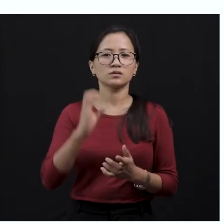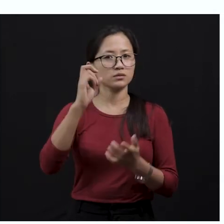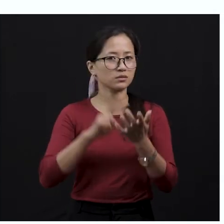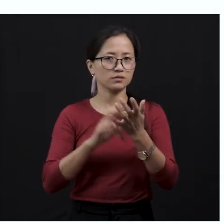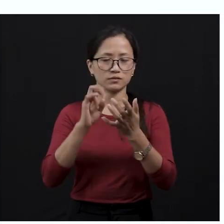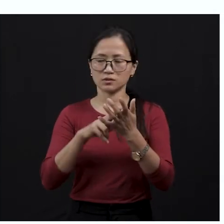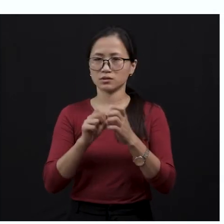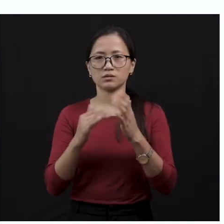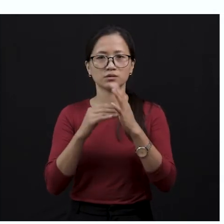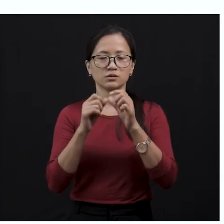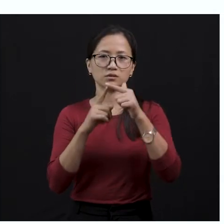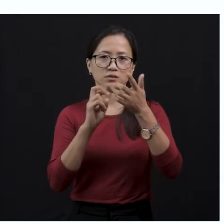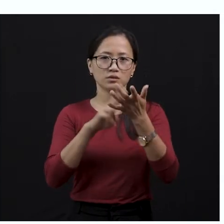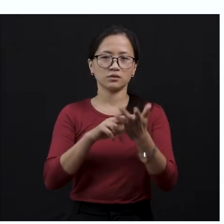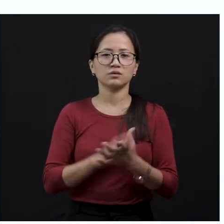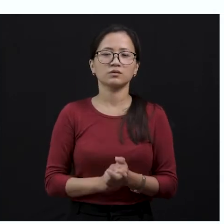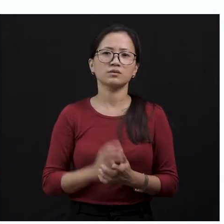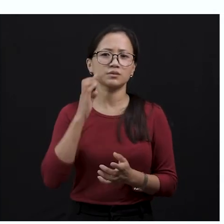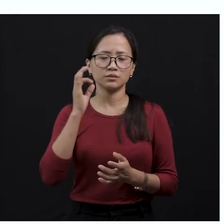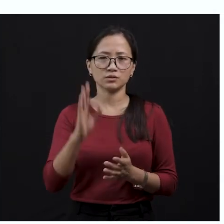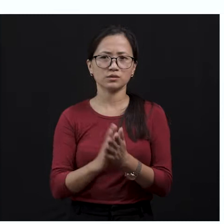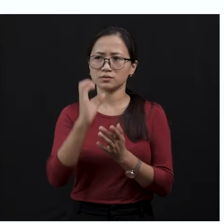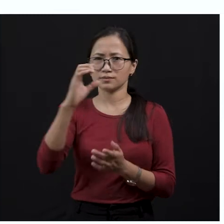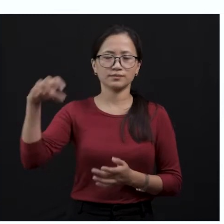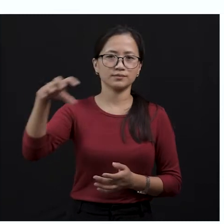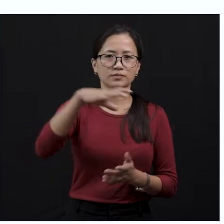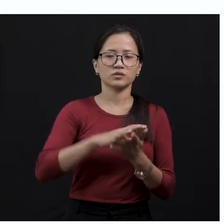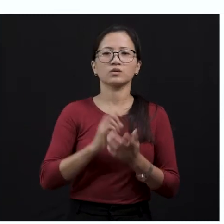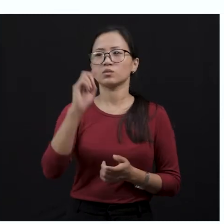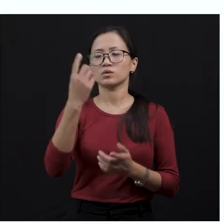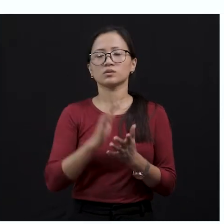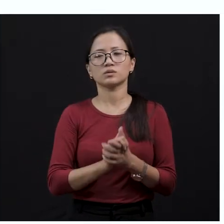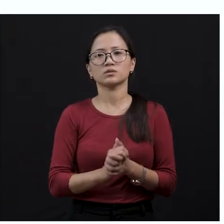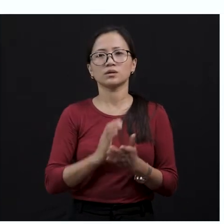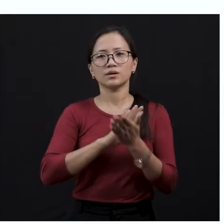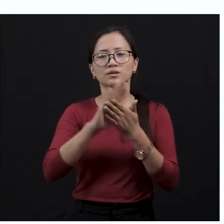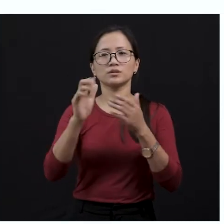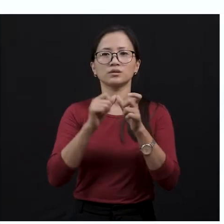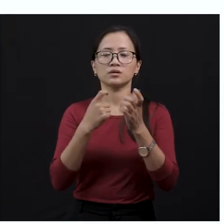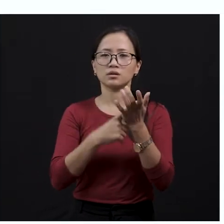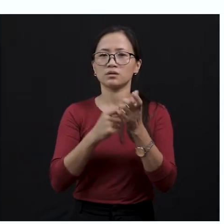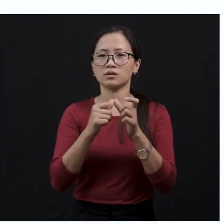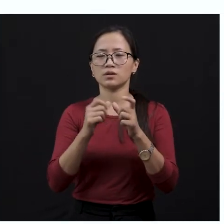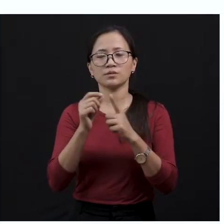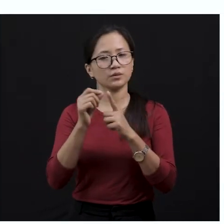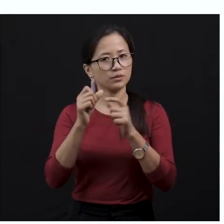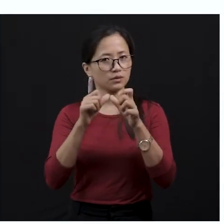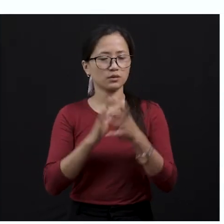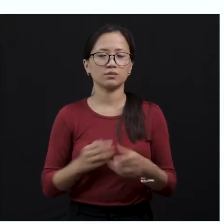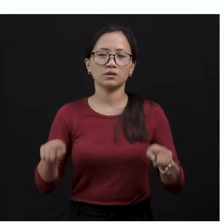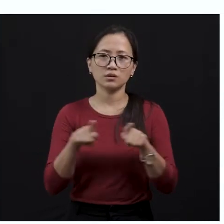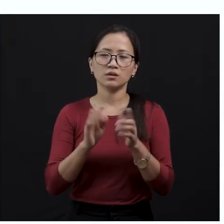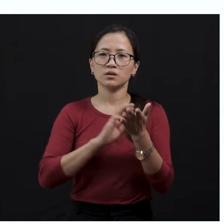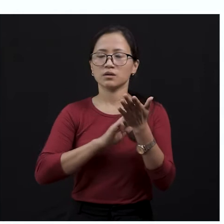were two very important cities. One was Harappa and the other one was Mohenjo-daro. Now,